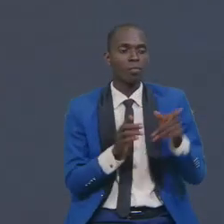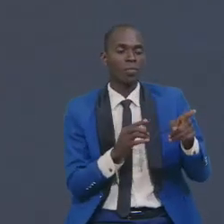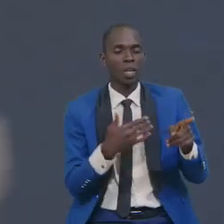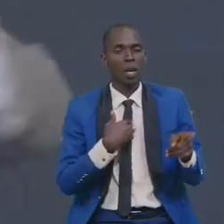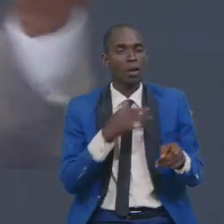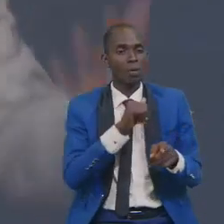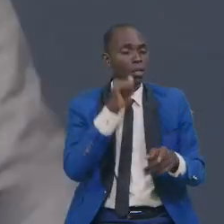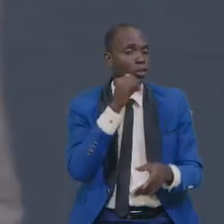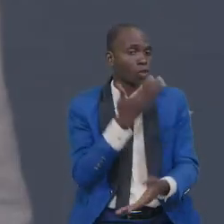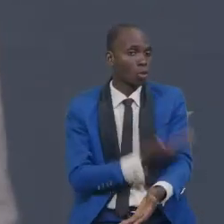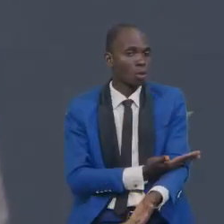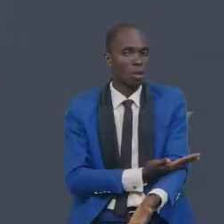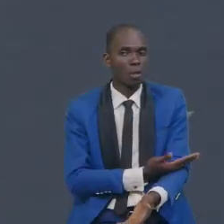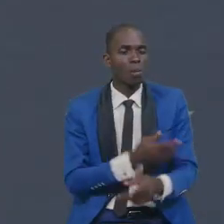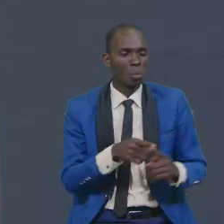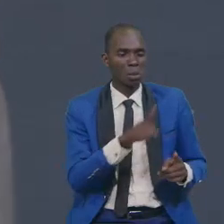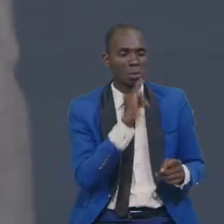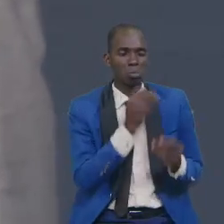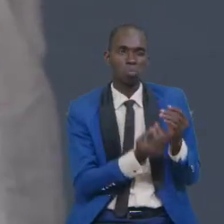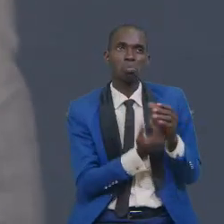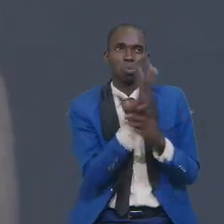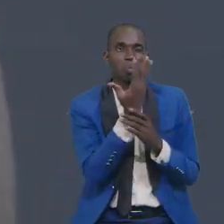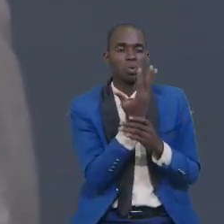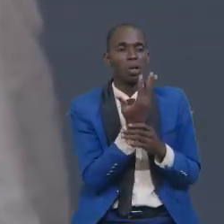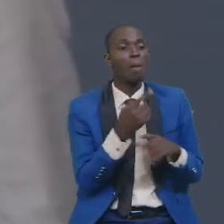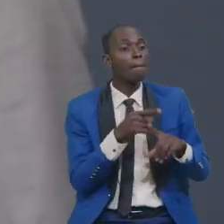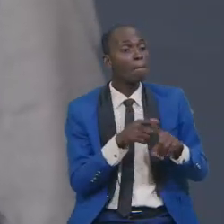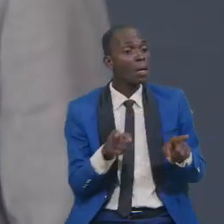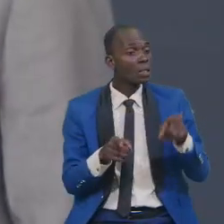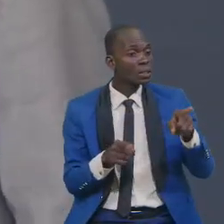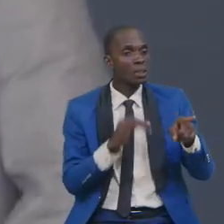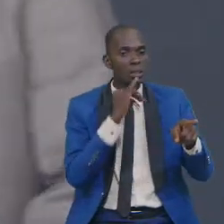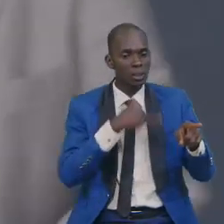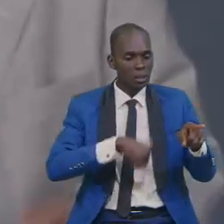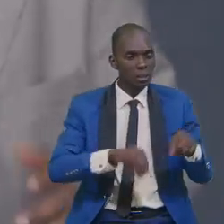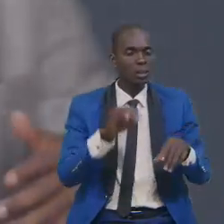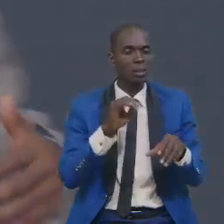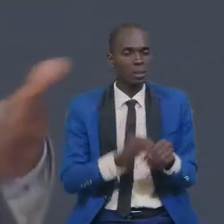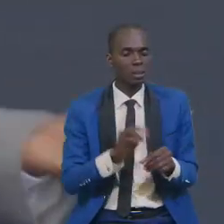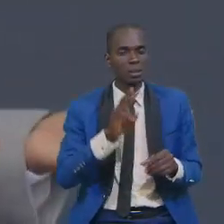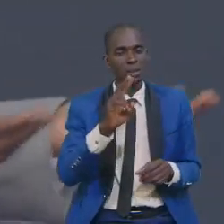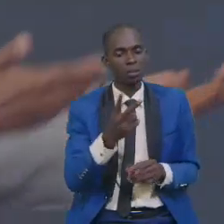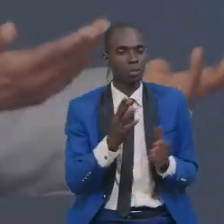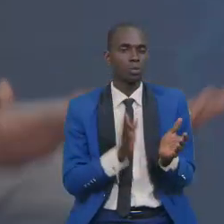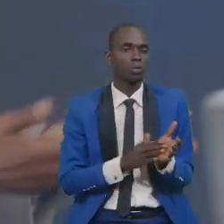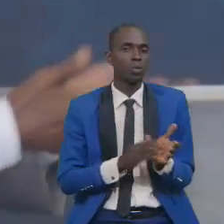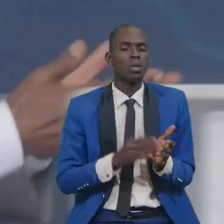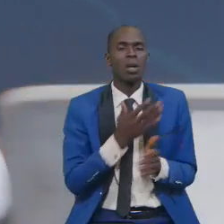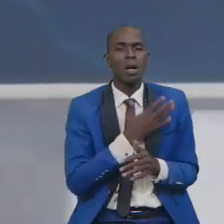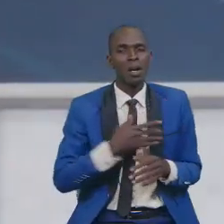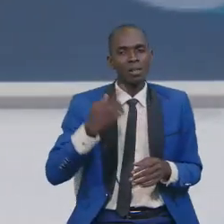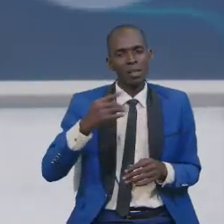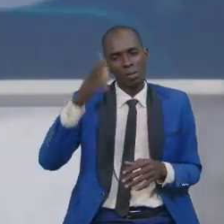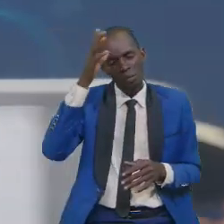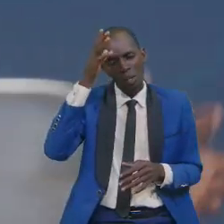girl or she's grown up but she's still in high school and the father or the mother